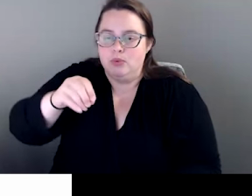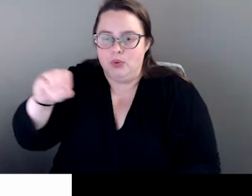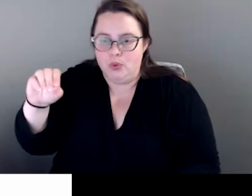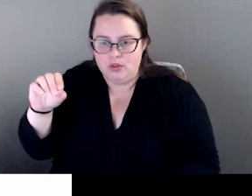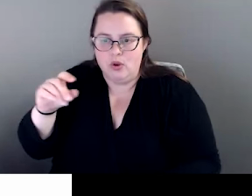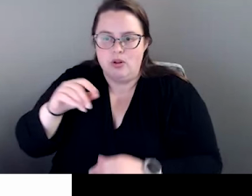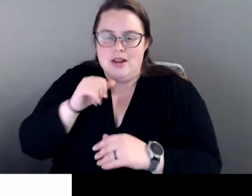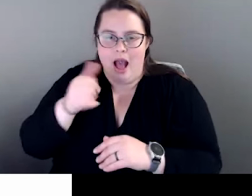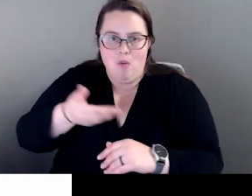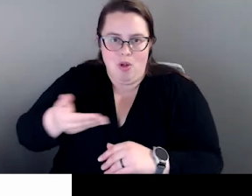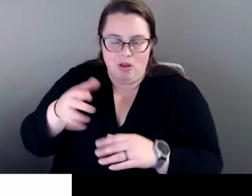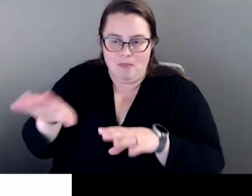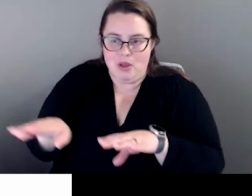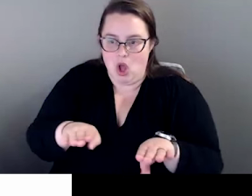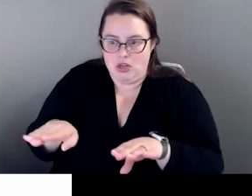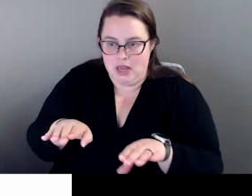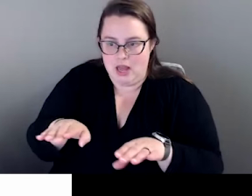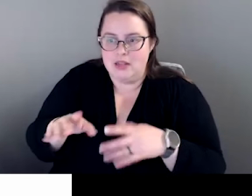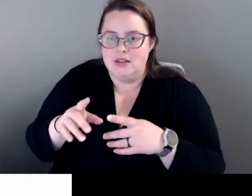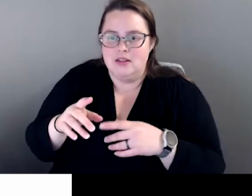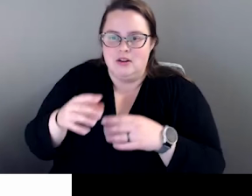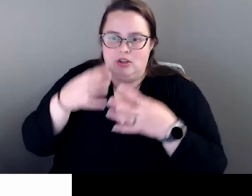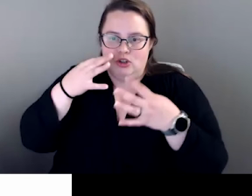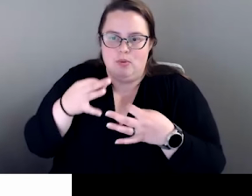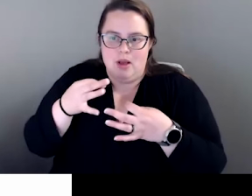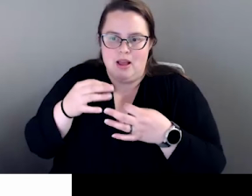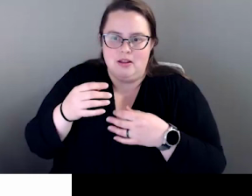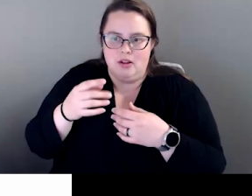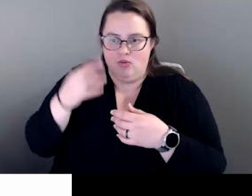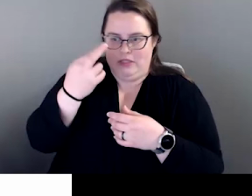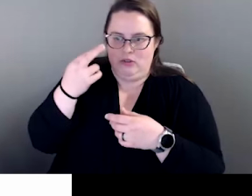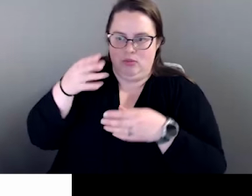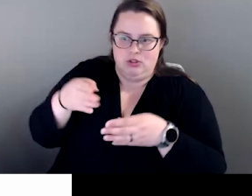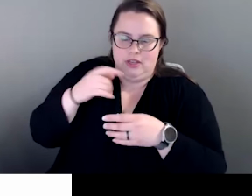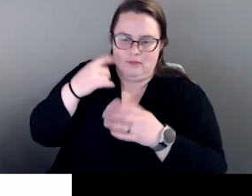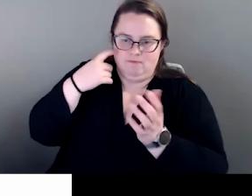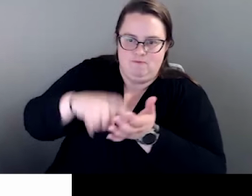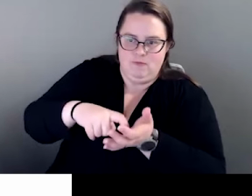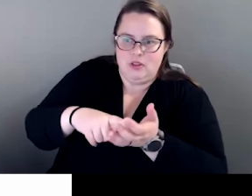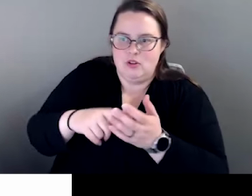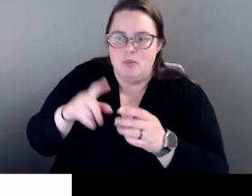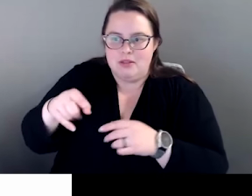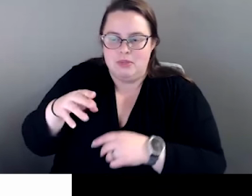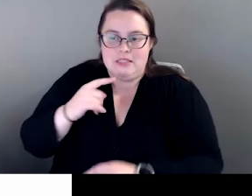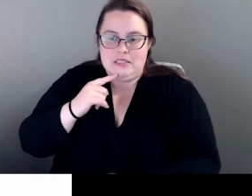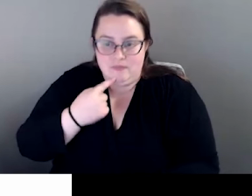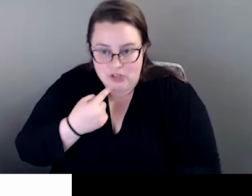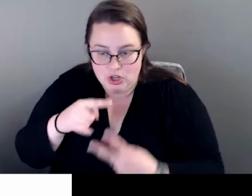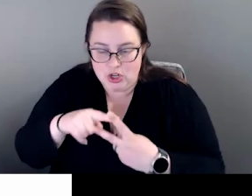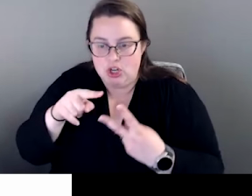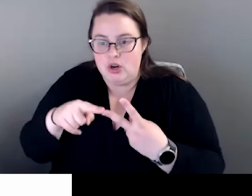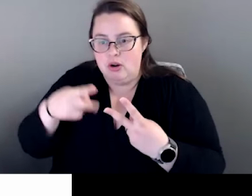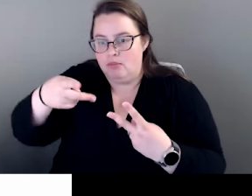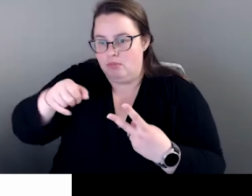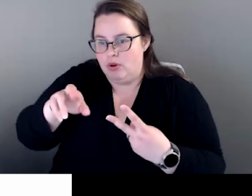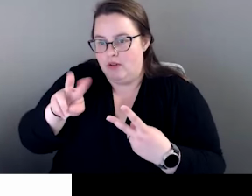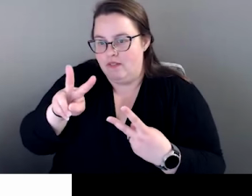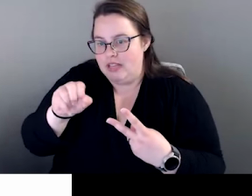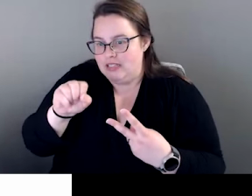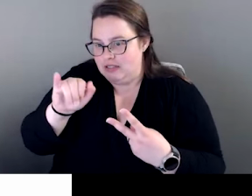the conduct has to be severe, it has to be pervasive, and objectively offensive. So that's why it's called SPOO.